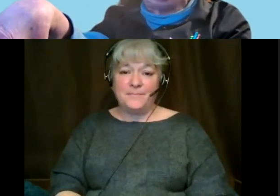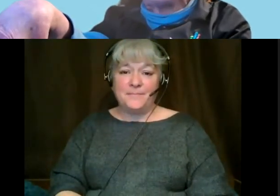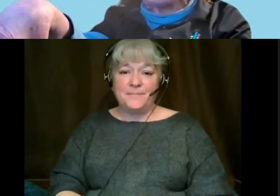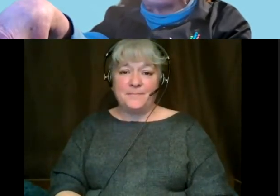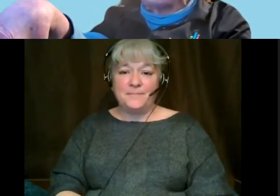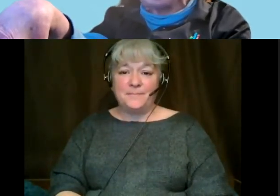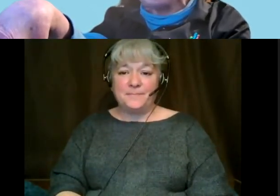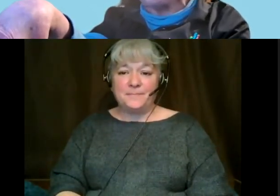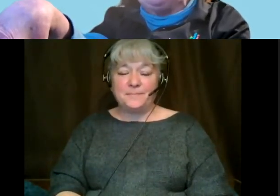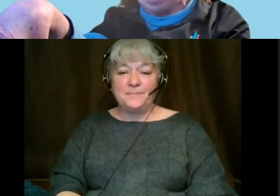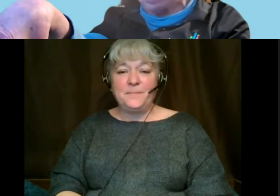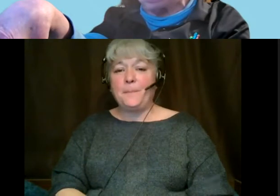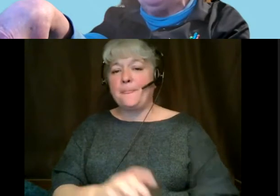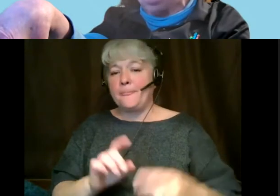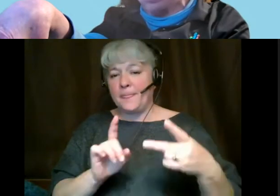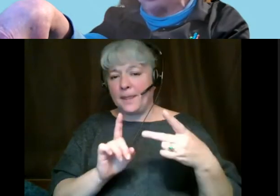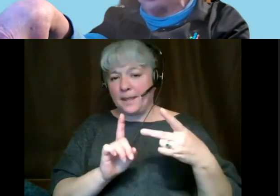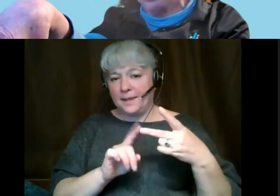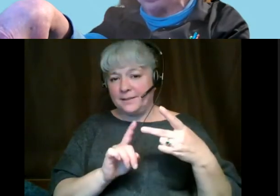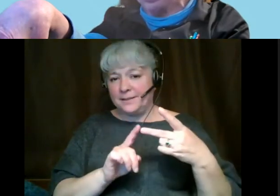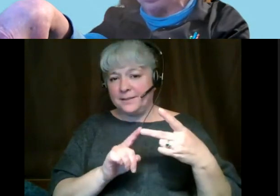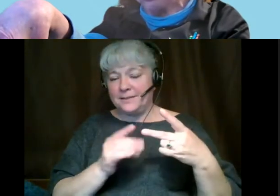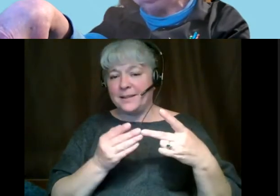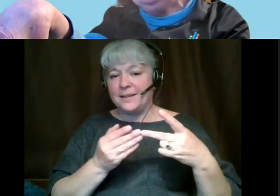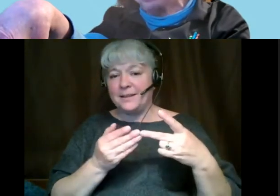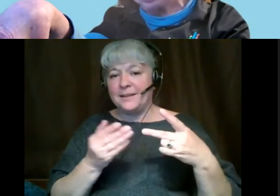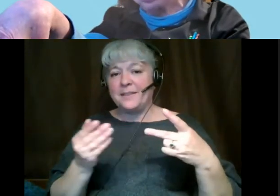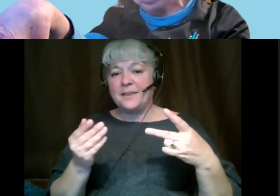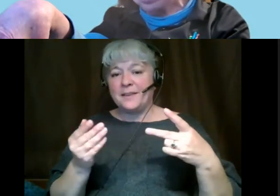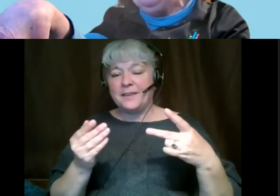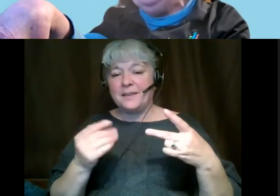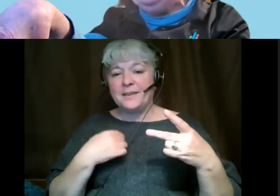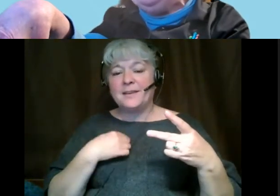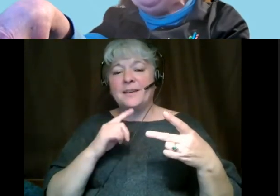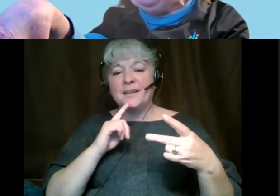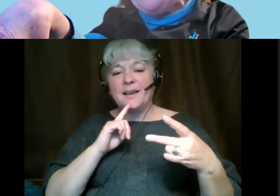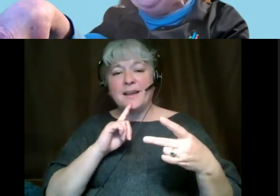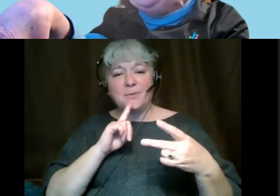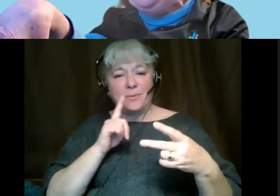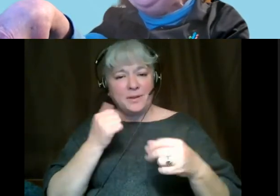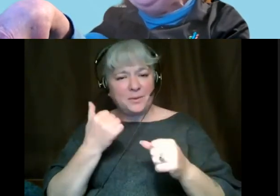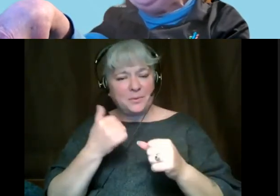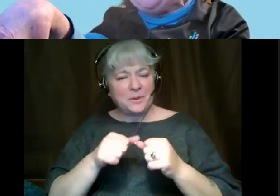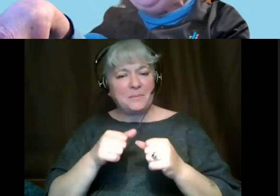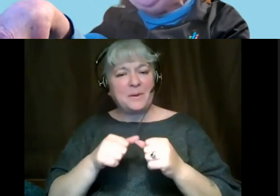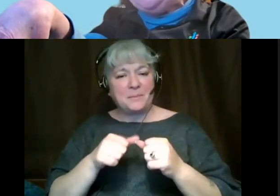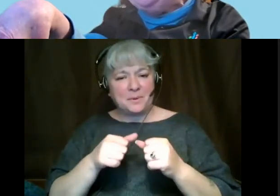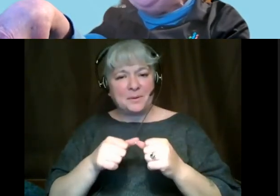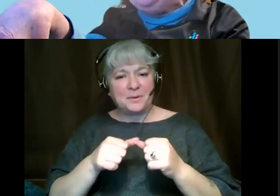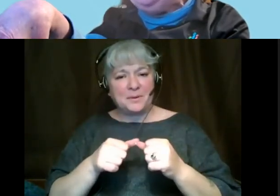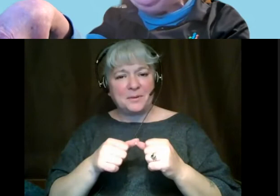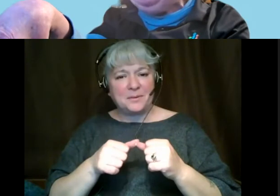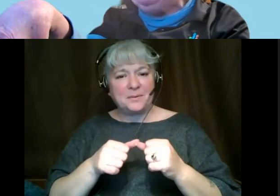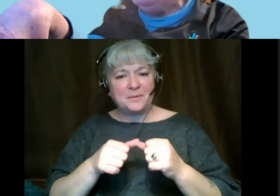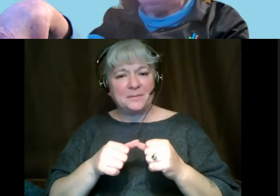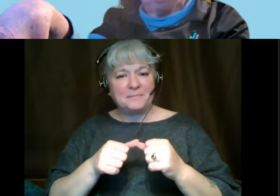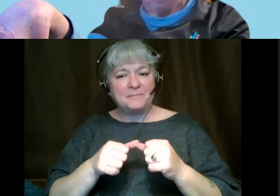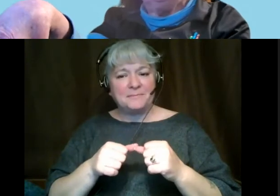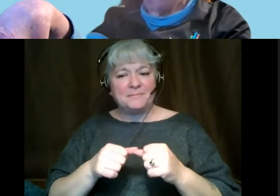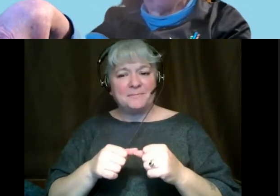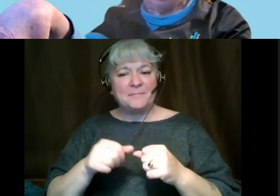The second thing I really remember about technology